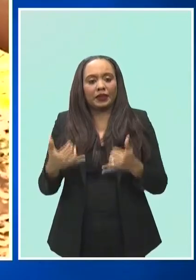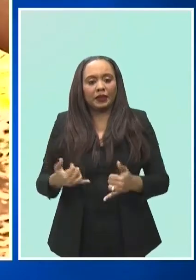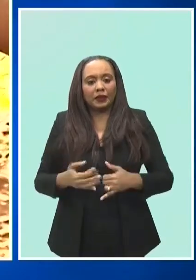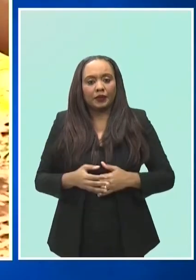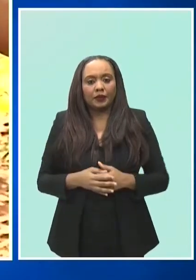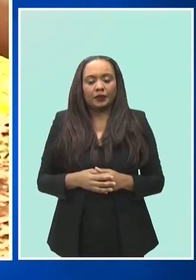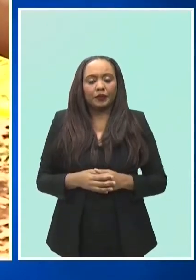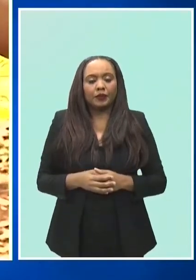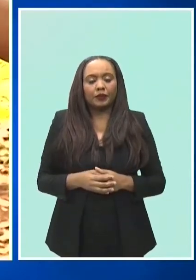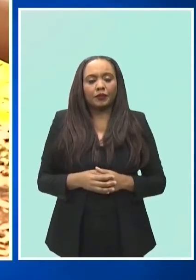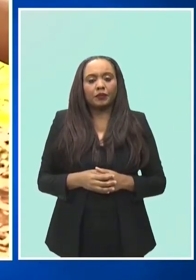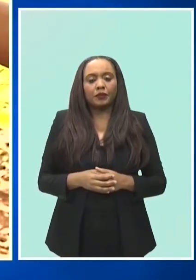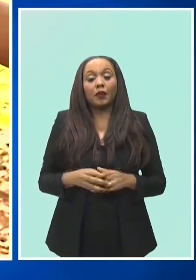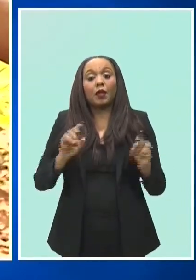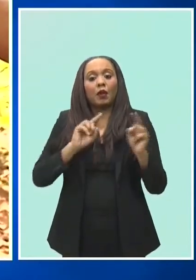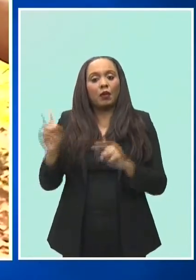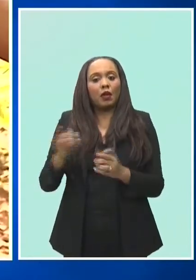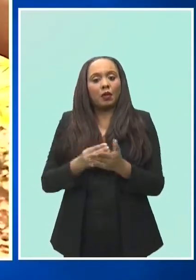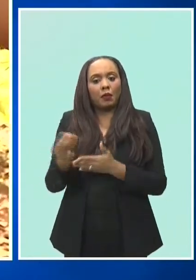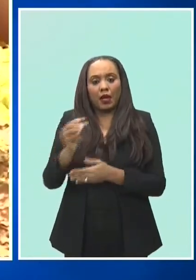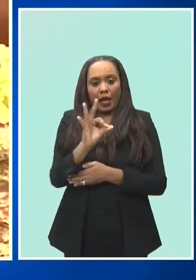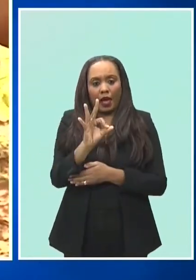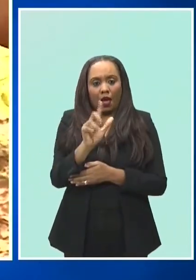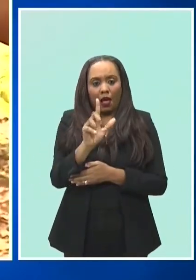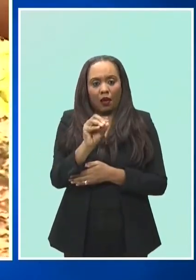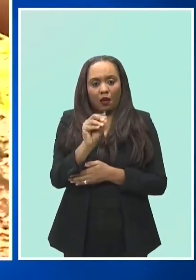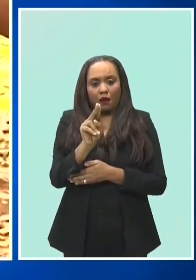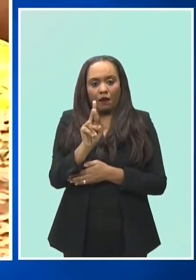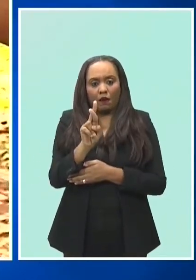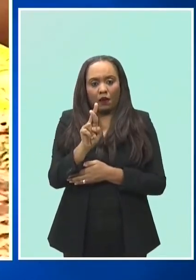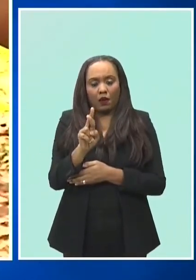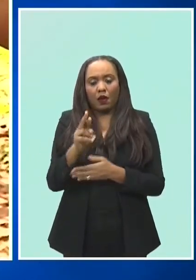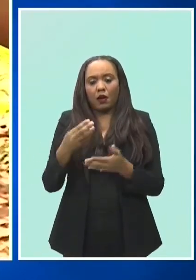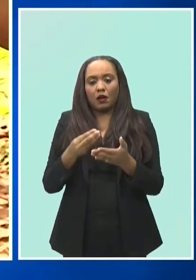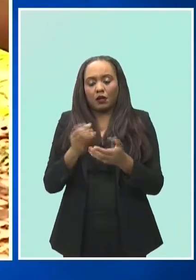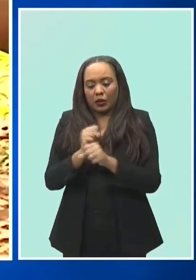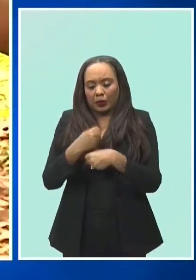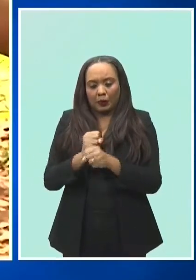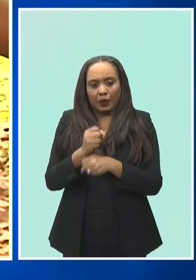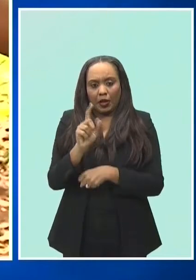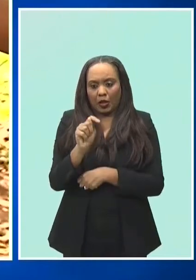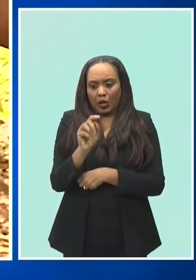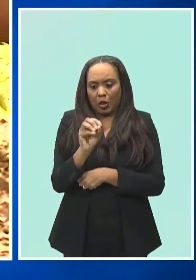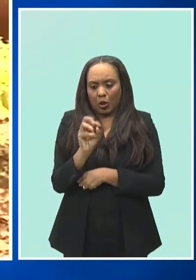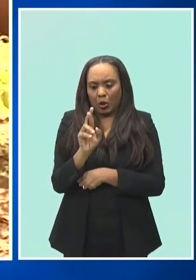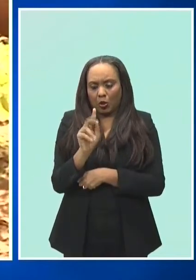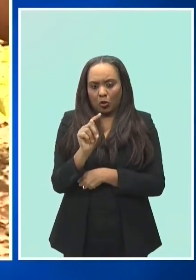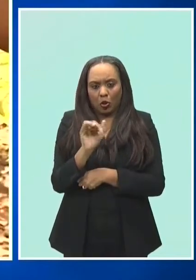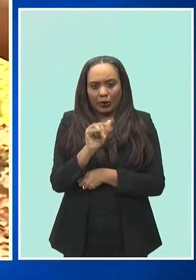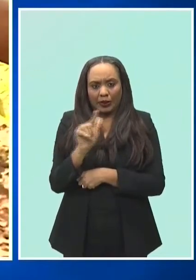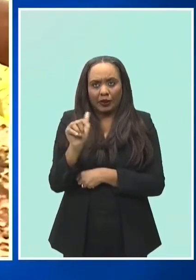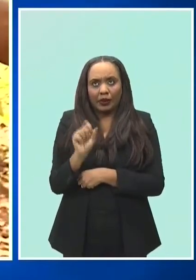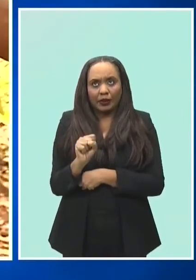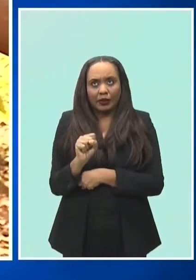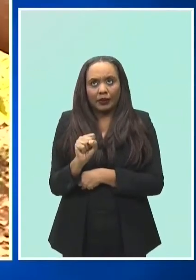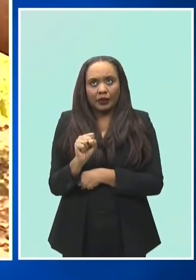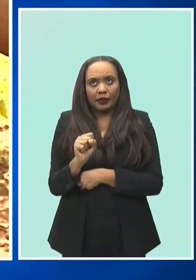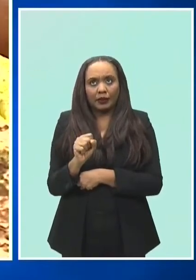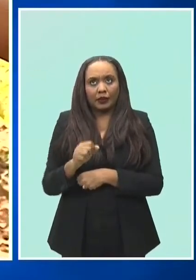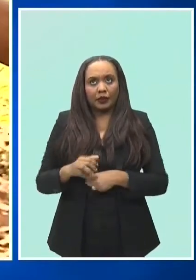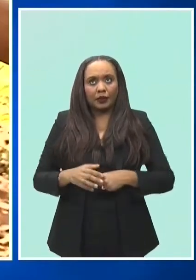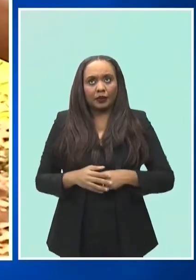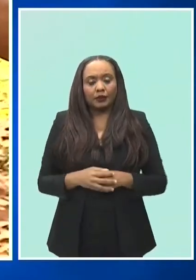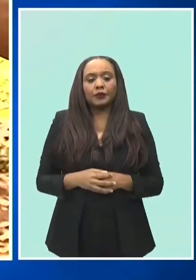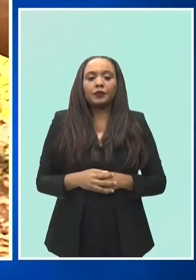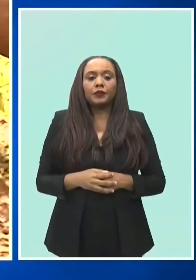some tortillas, and them come together, but look like them buy in this area. Yeah, that's all I'm here. They come